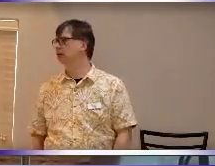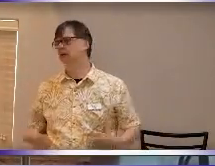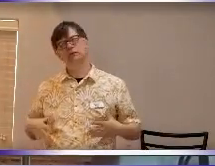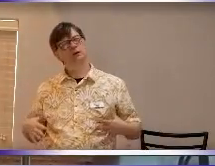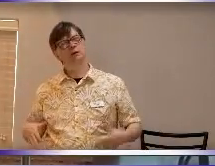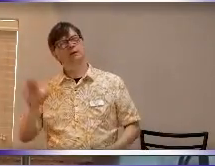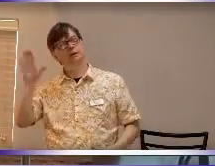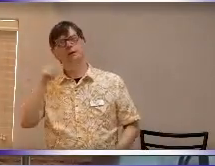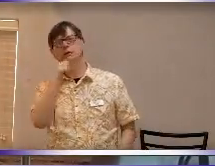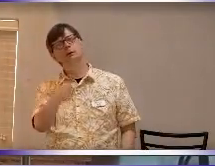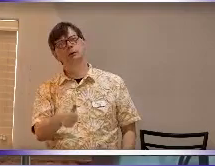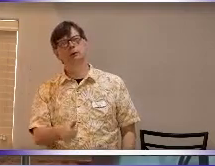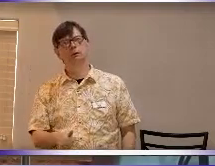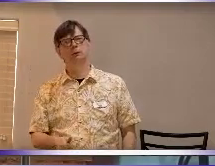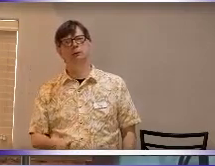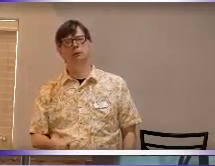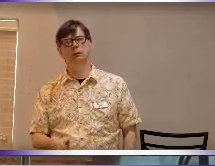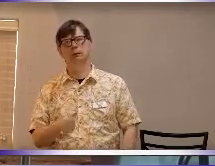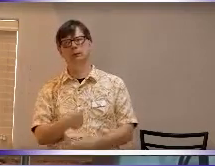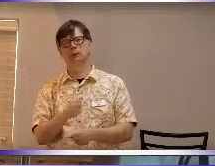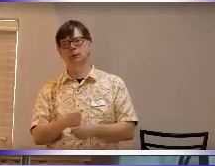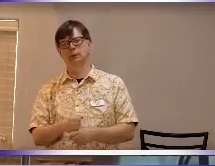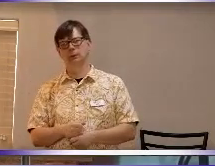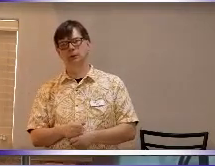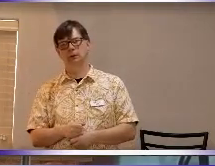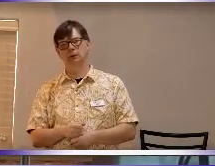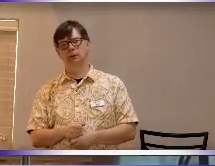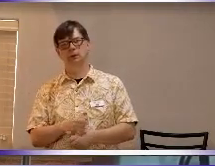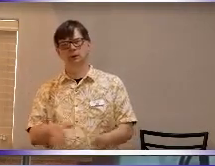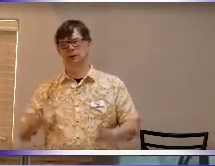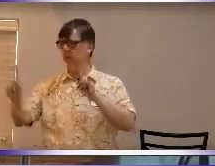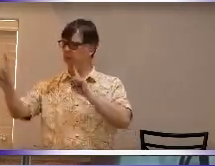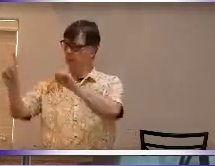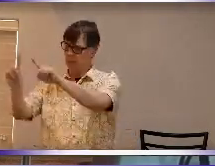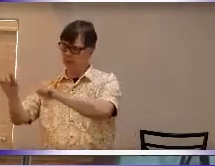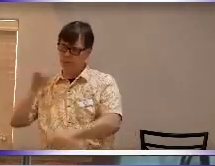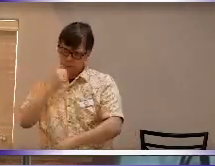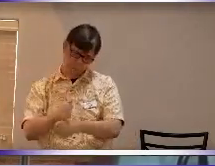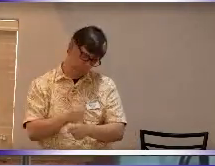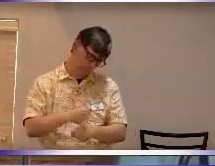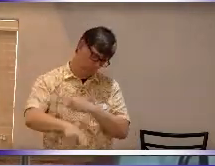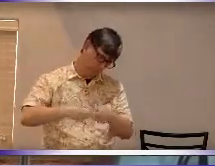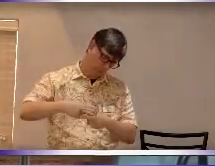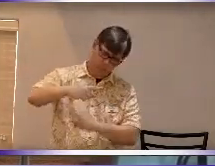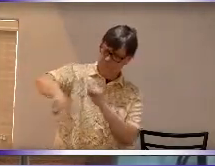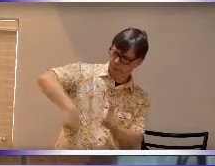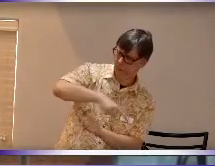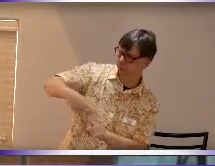good. So maybe that's not the approach. So we create this world around